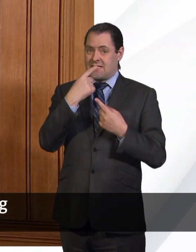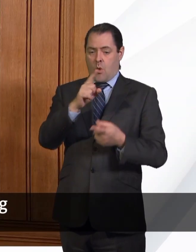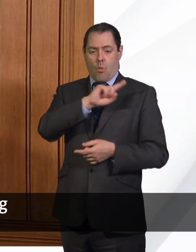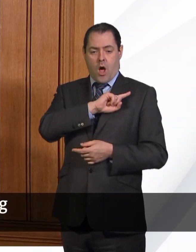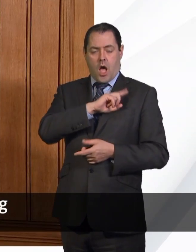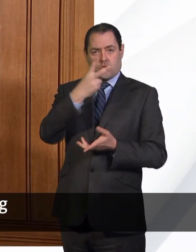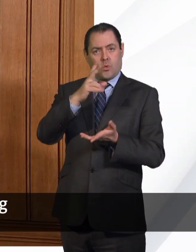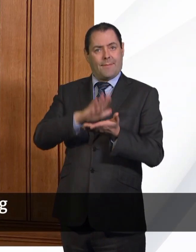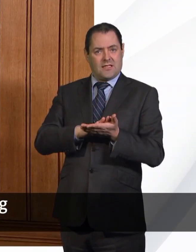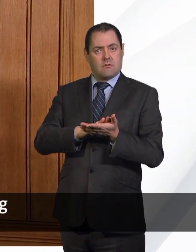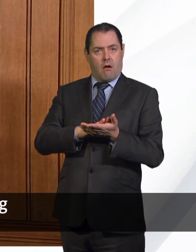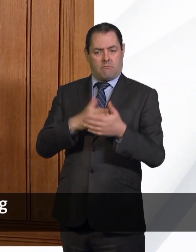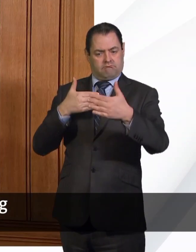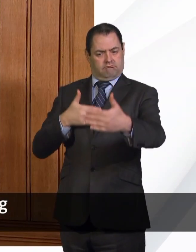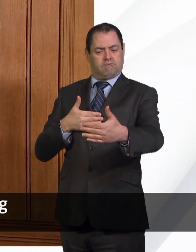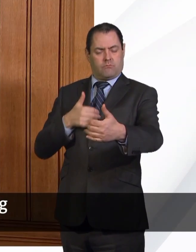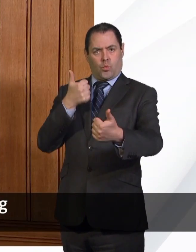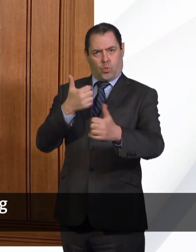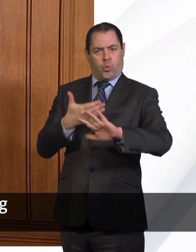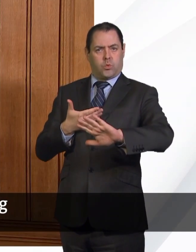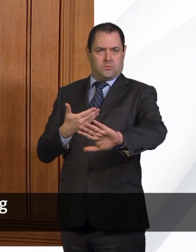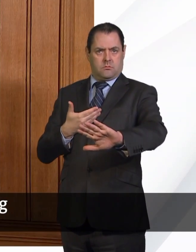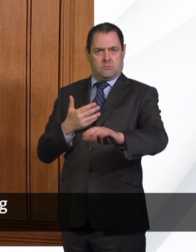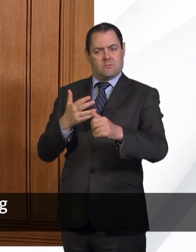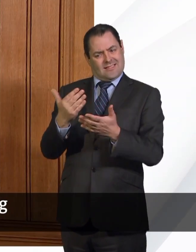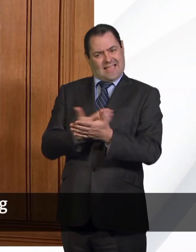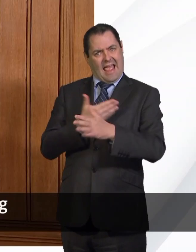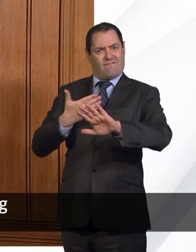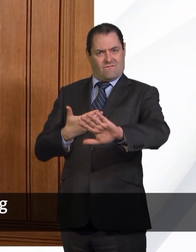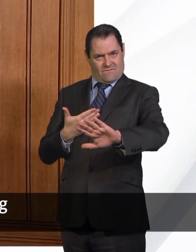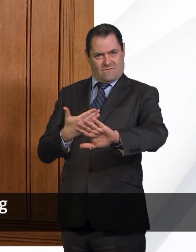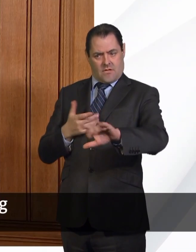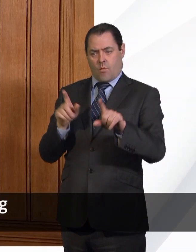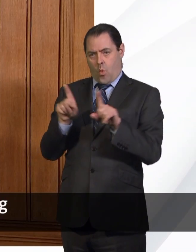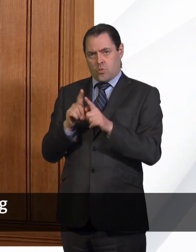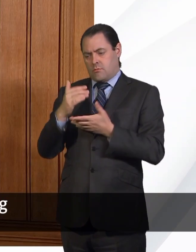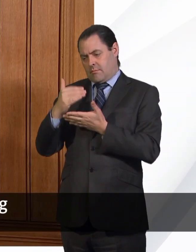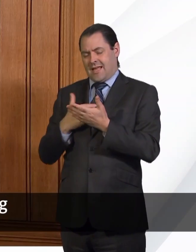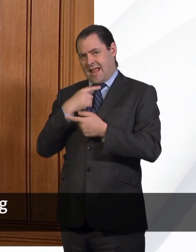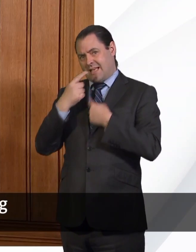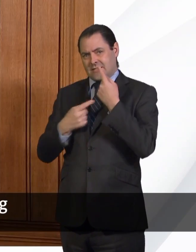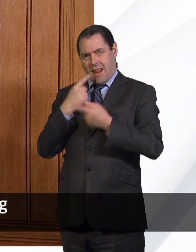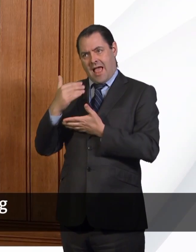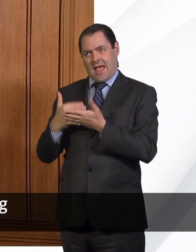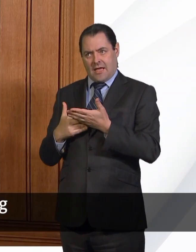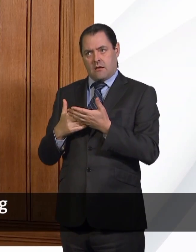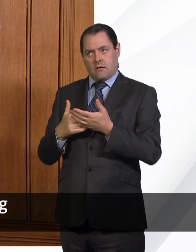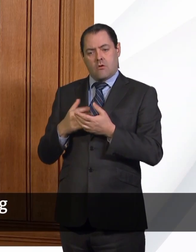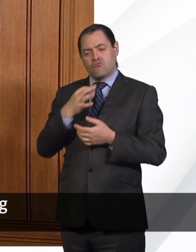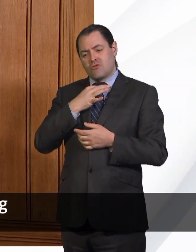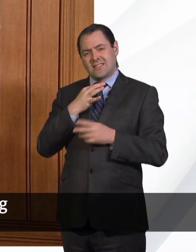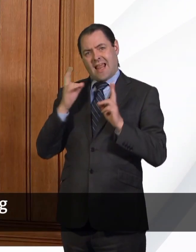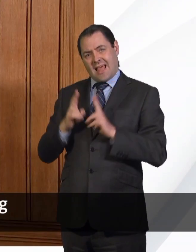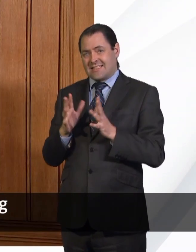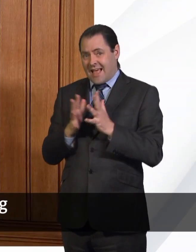metres is a distance beyond which things are safer. And we've also laid out what the sort of things are that reduce those risks.